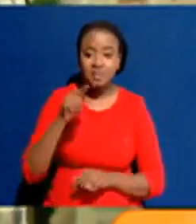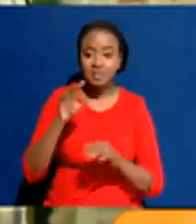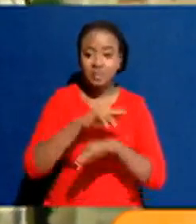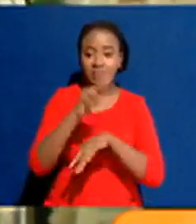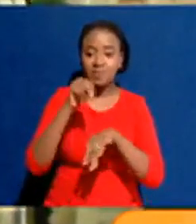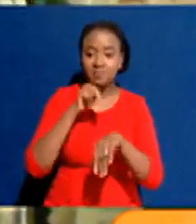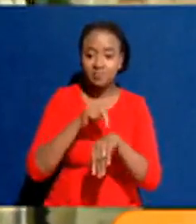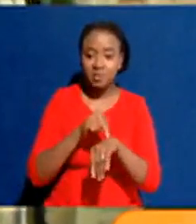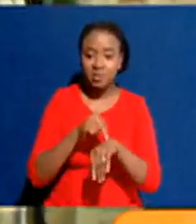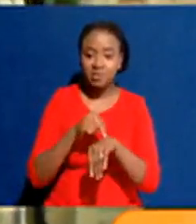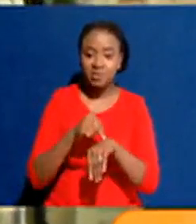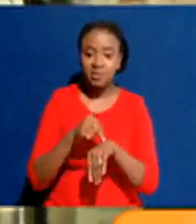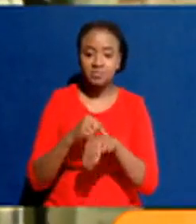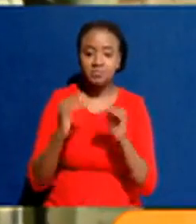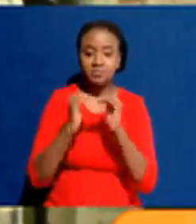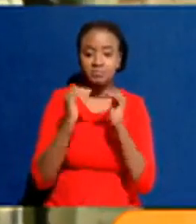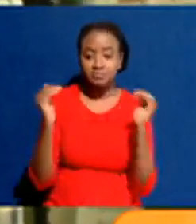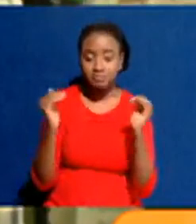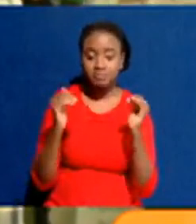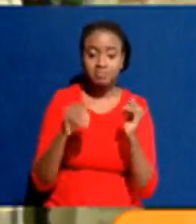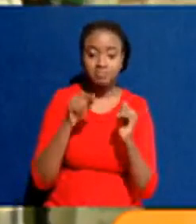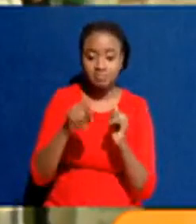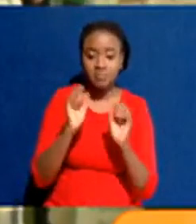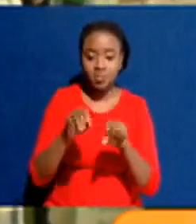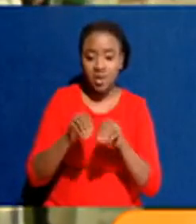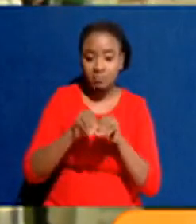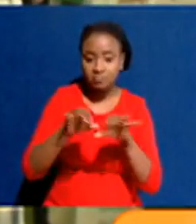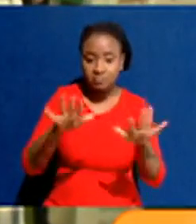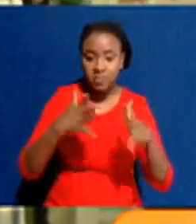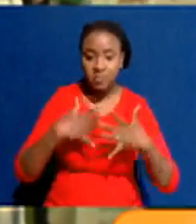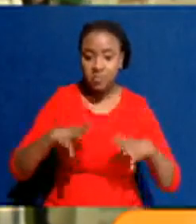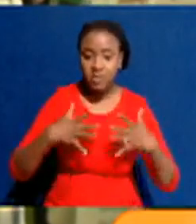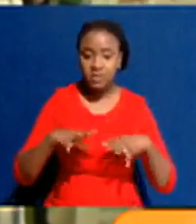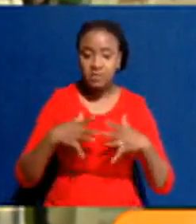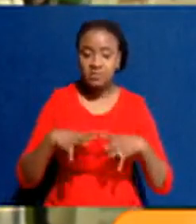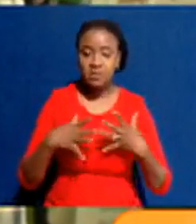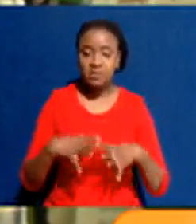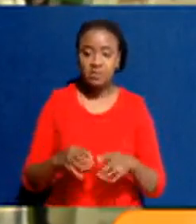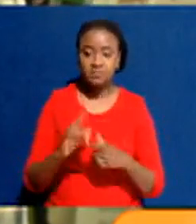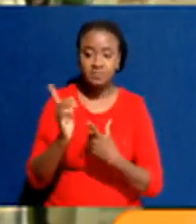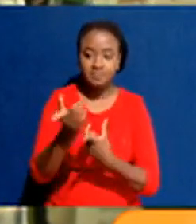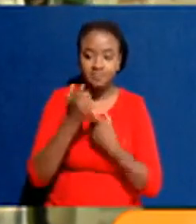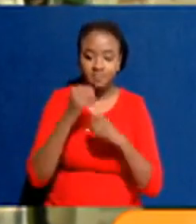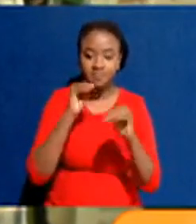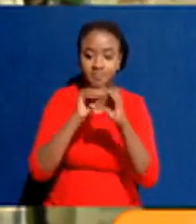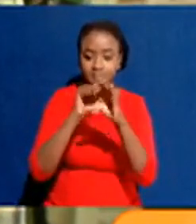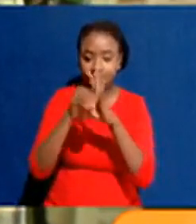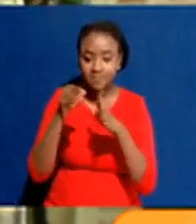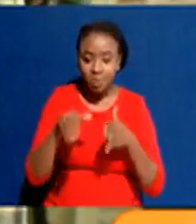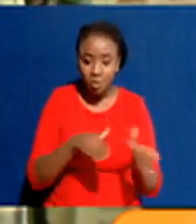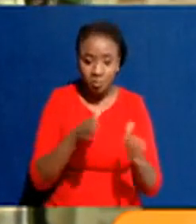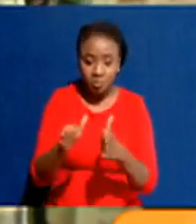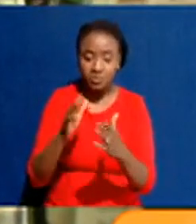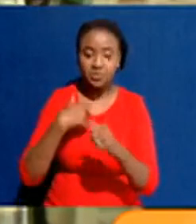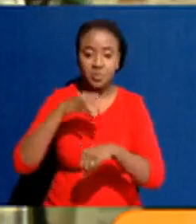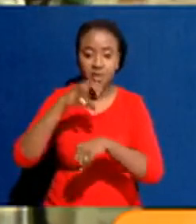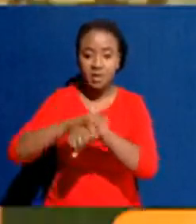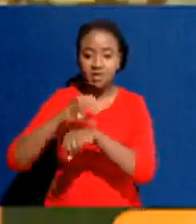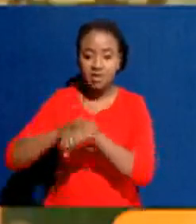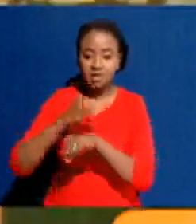level platform where it can begin to attract investment opportunities coming down to